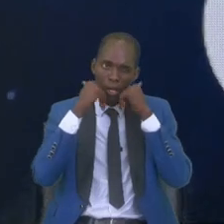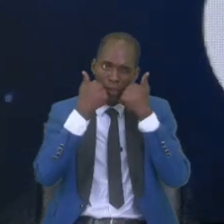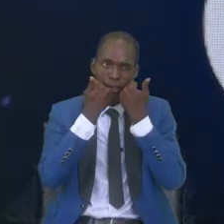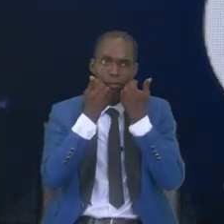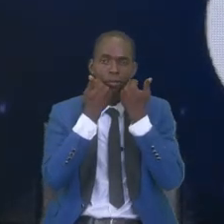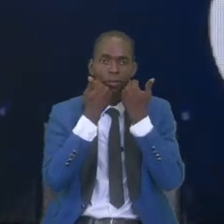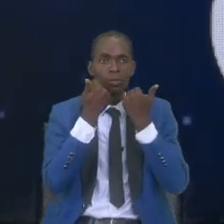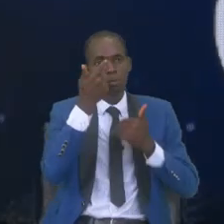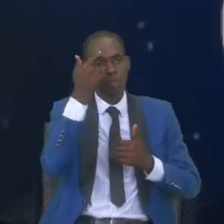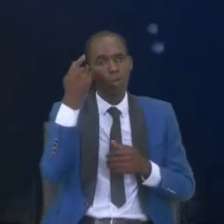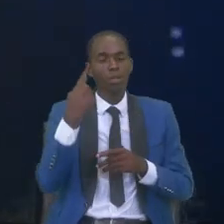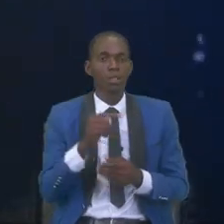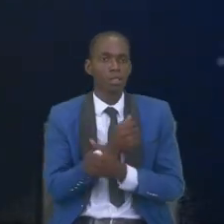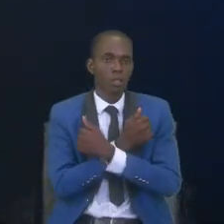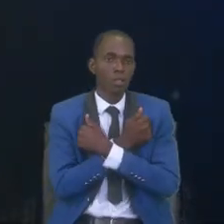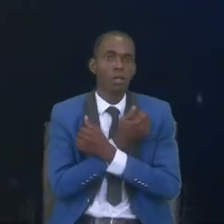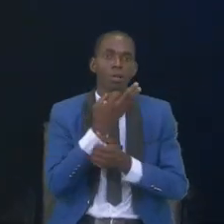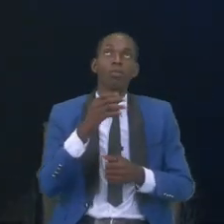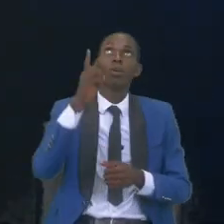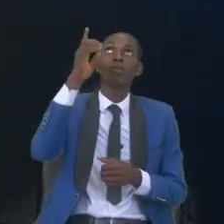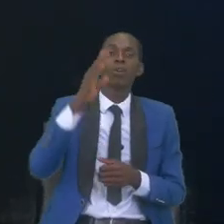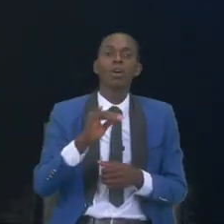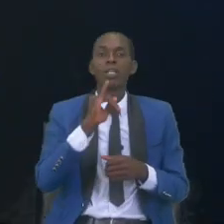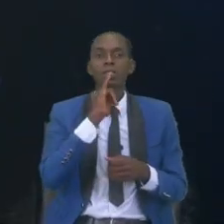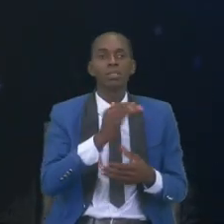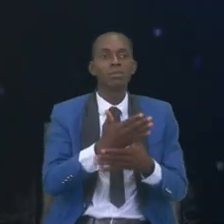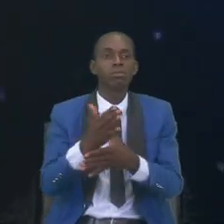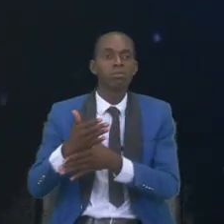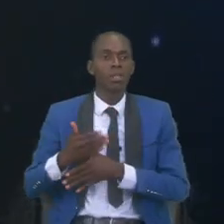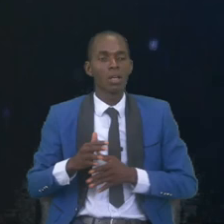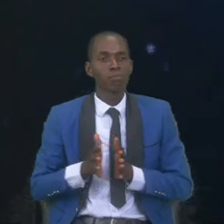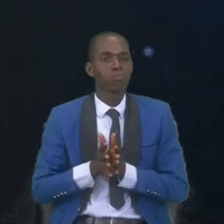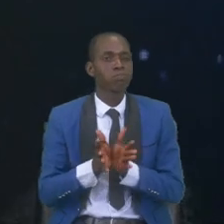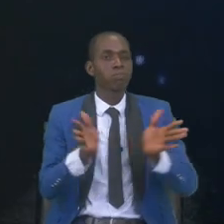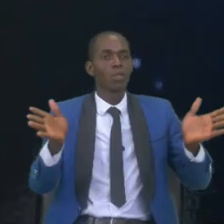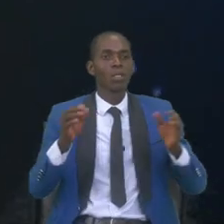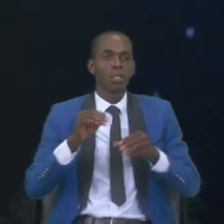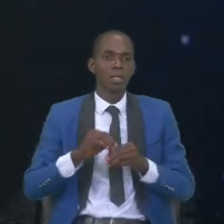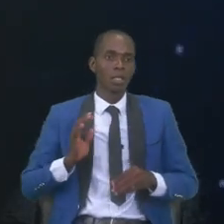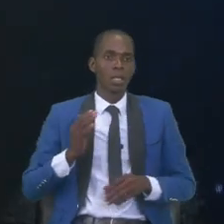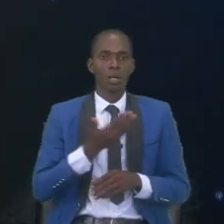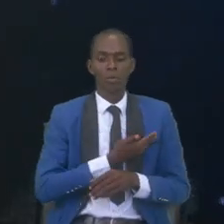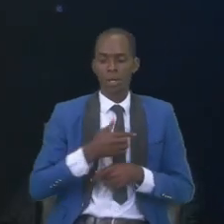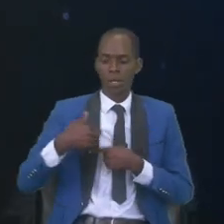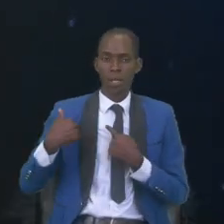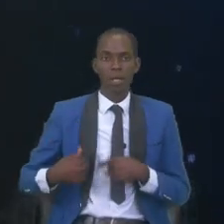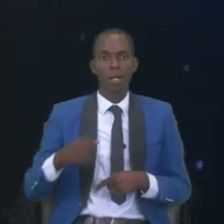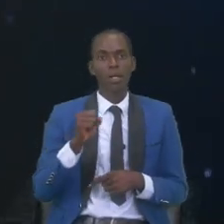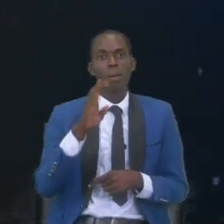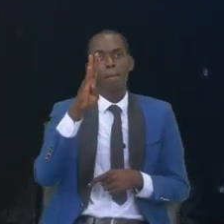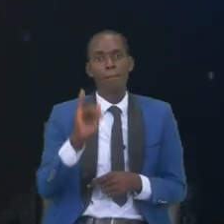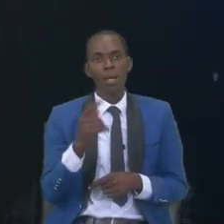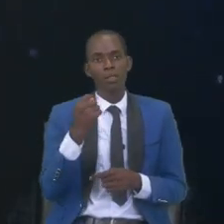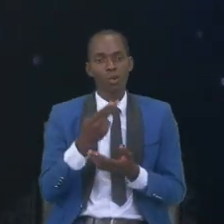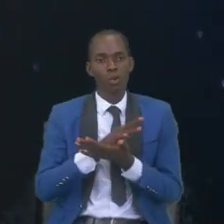ashamed, because the love of God is shed abroad in our hearts by the